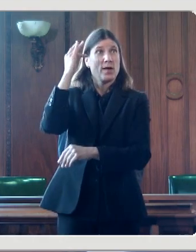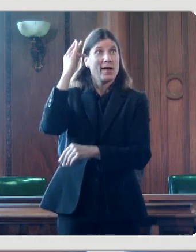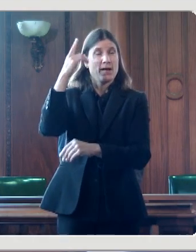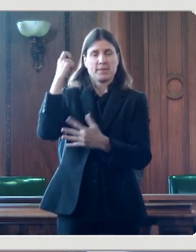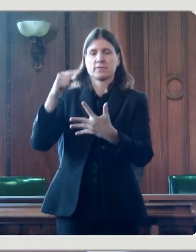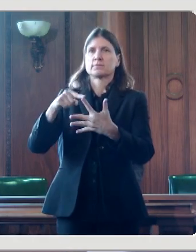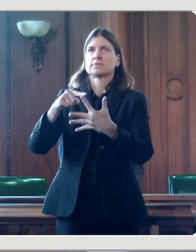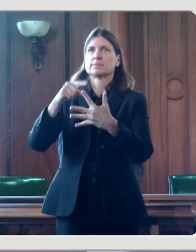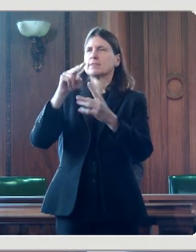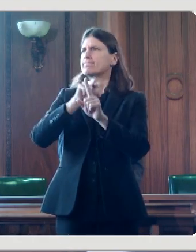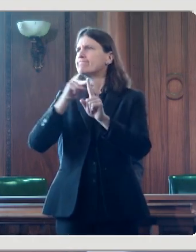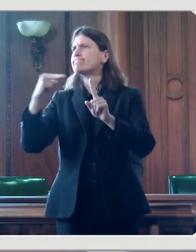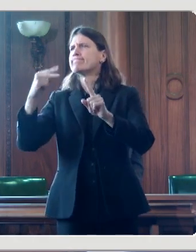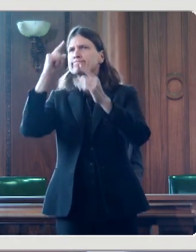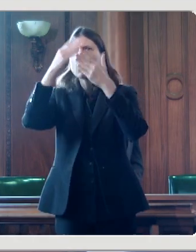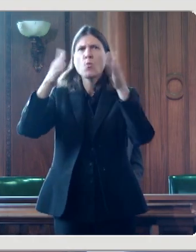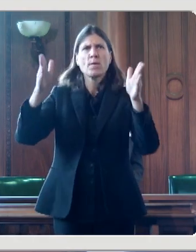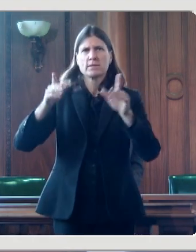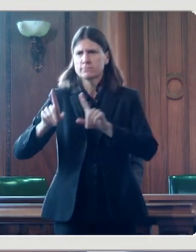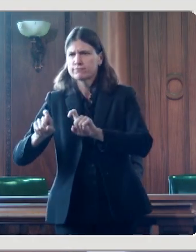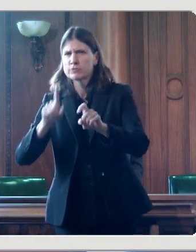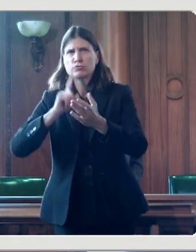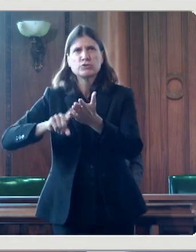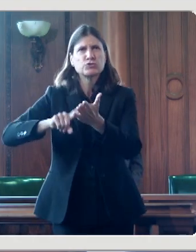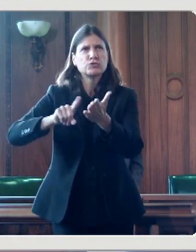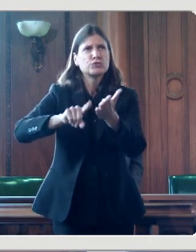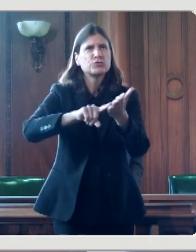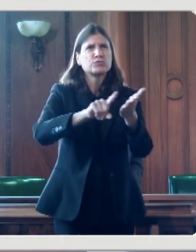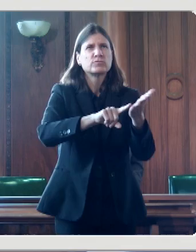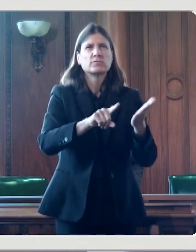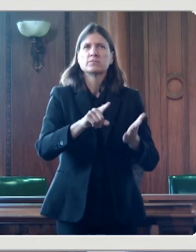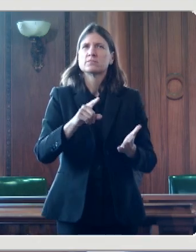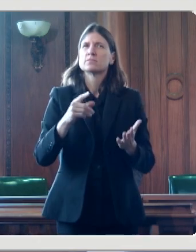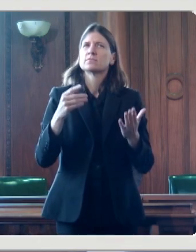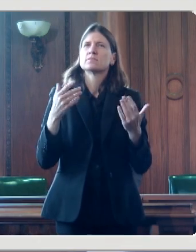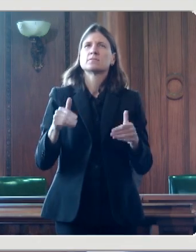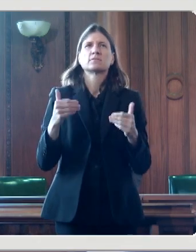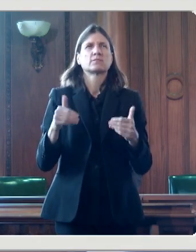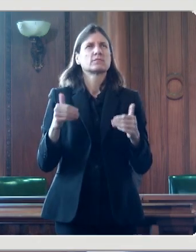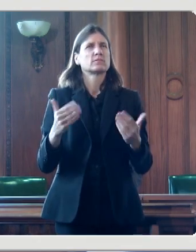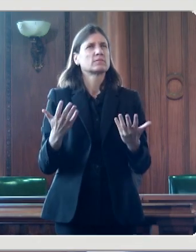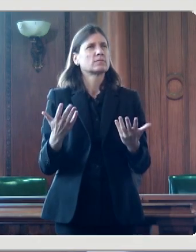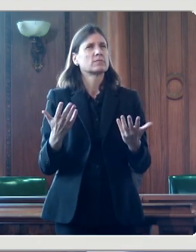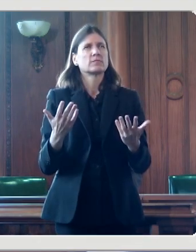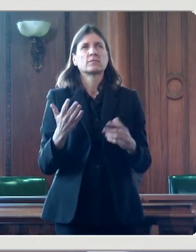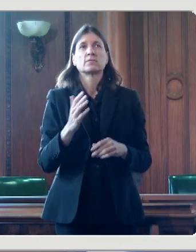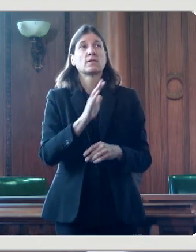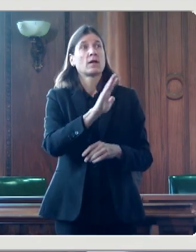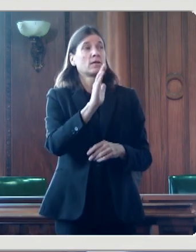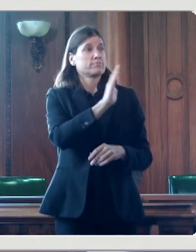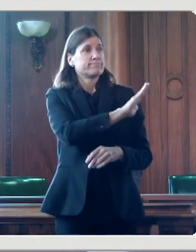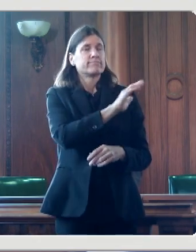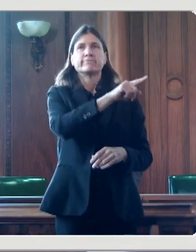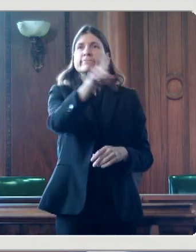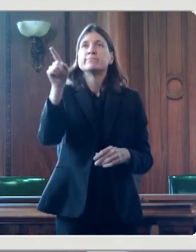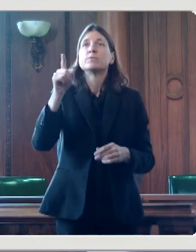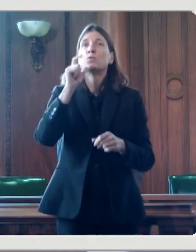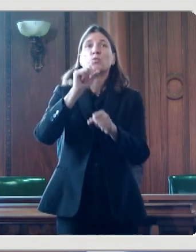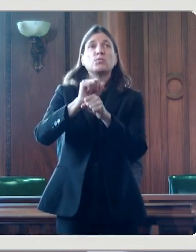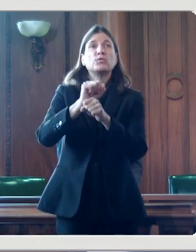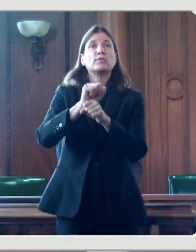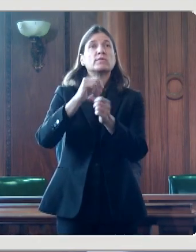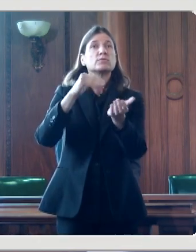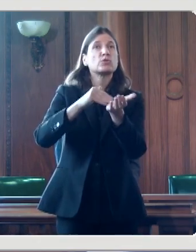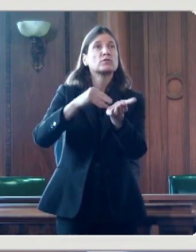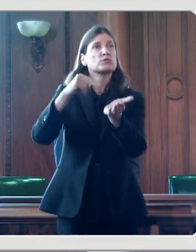have demonstrated unbelievable personal strength, like they never knew existed, day after day, month